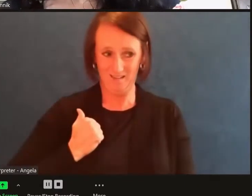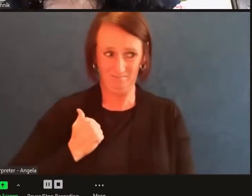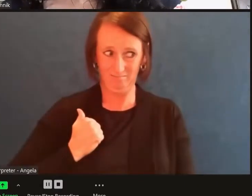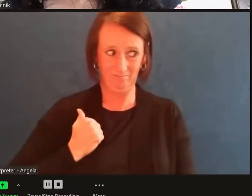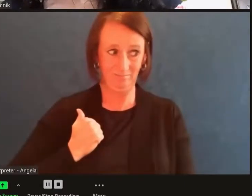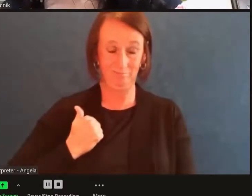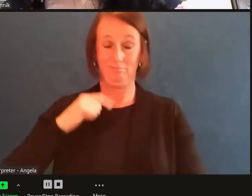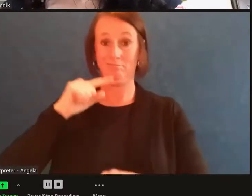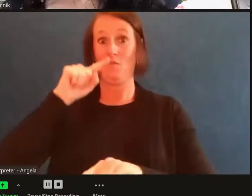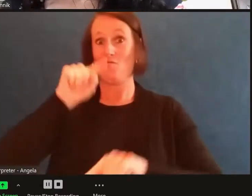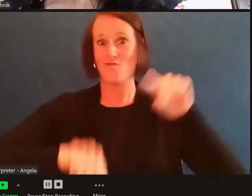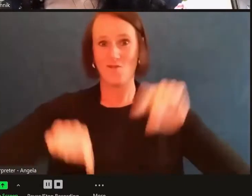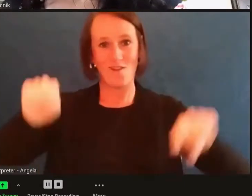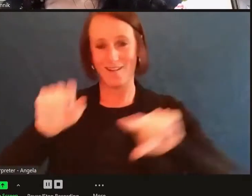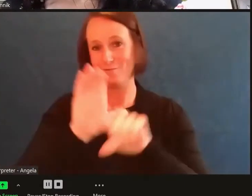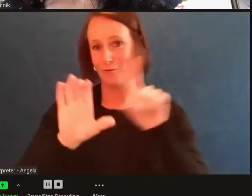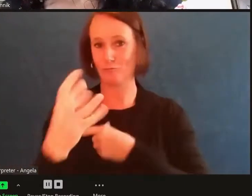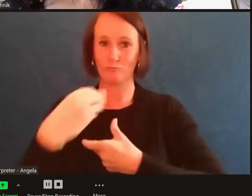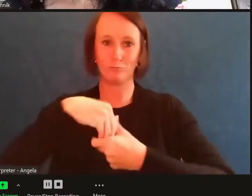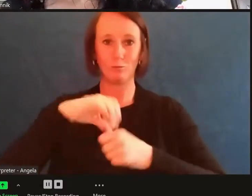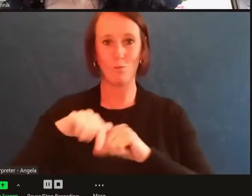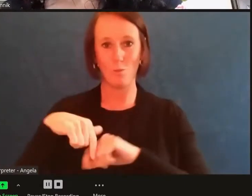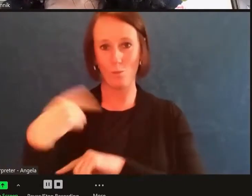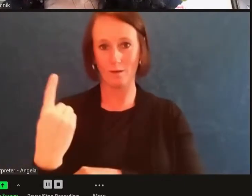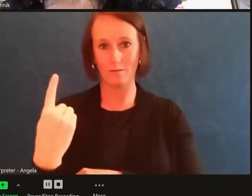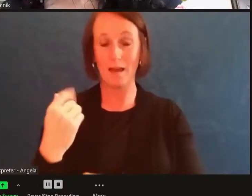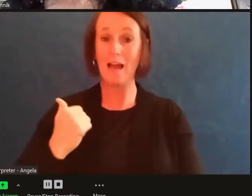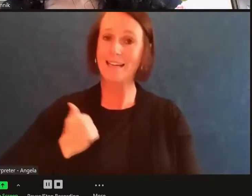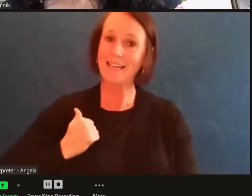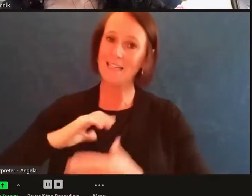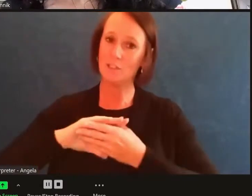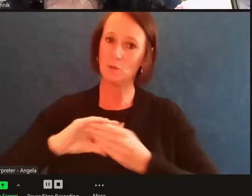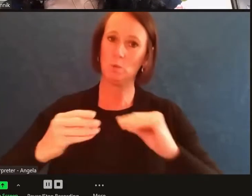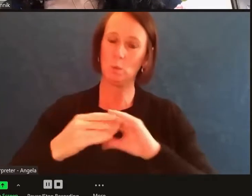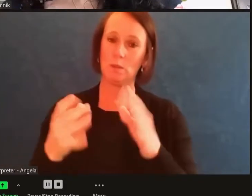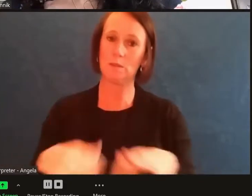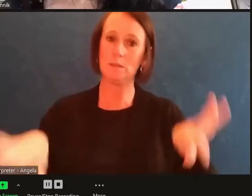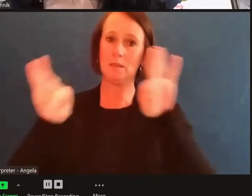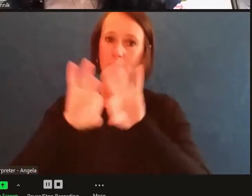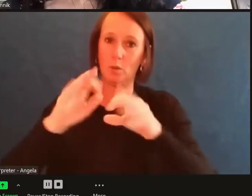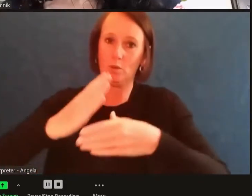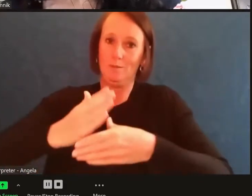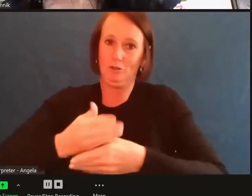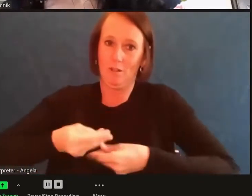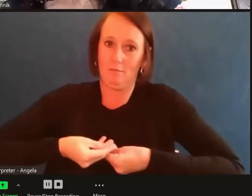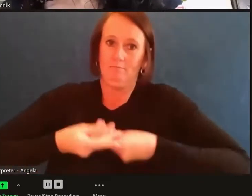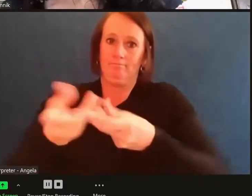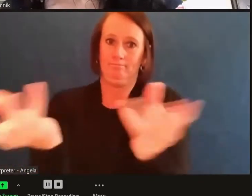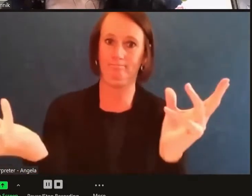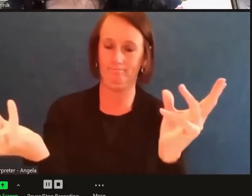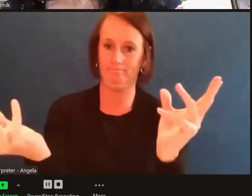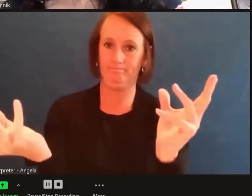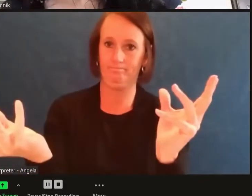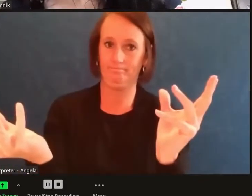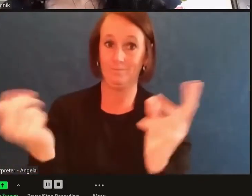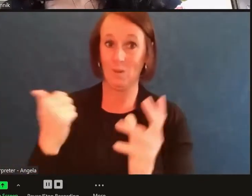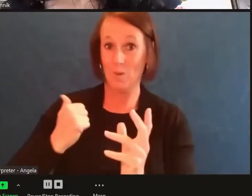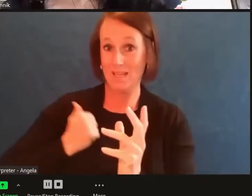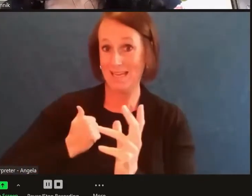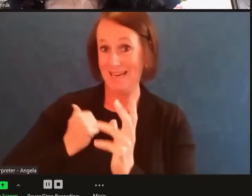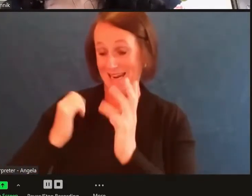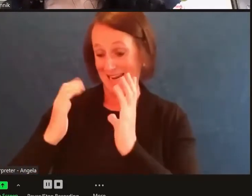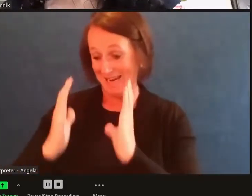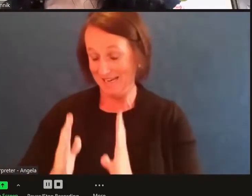cultures, and I want our Canadian stories to be told. So the idea for I Read Canadian came